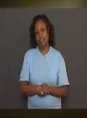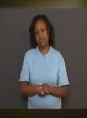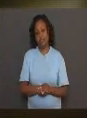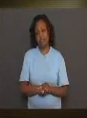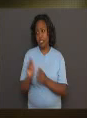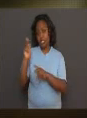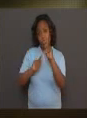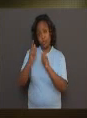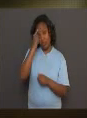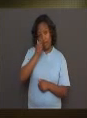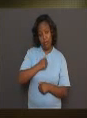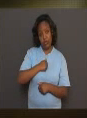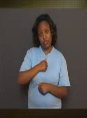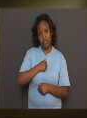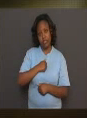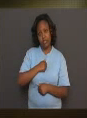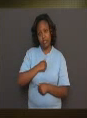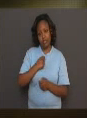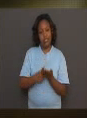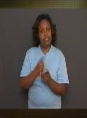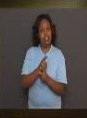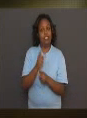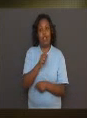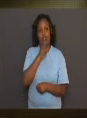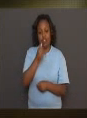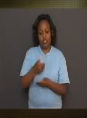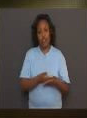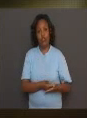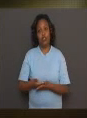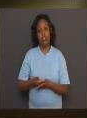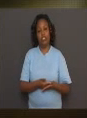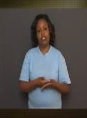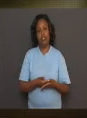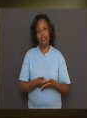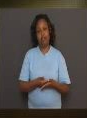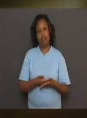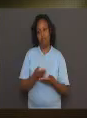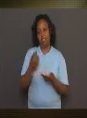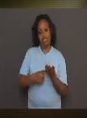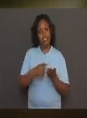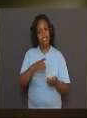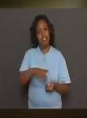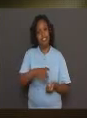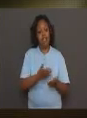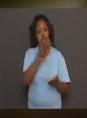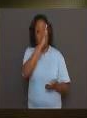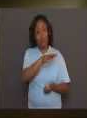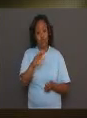People believe that it was not proper for the children of respected families to work